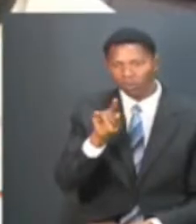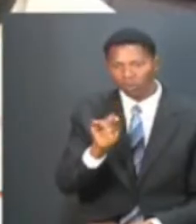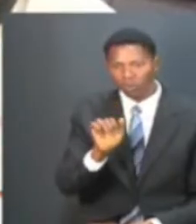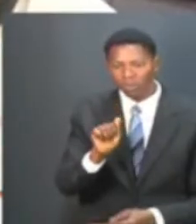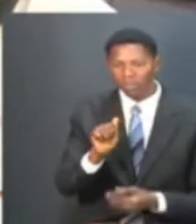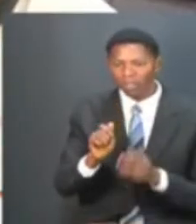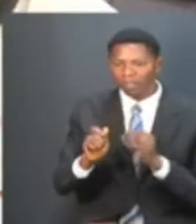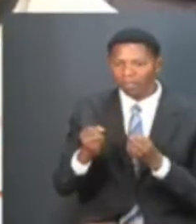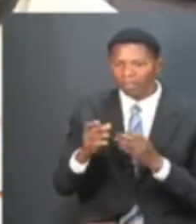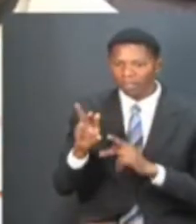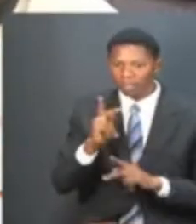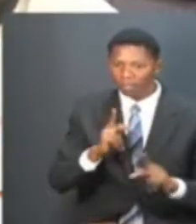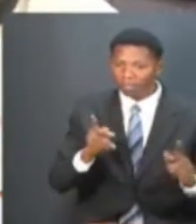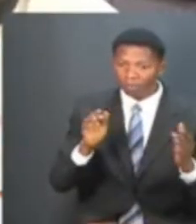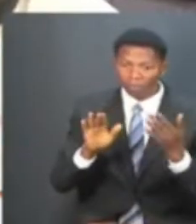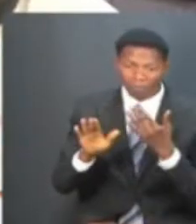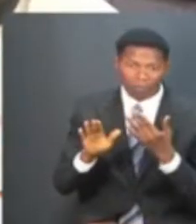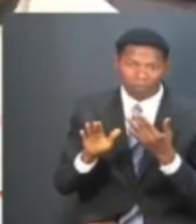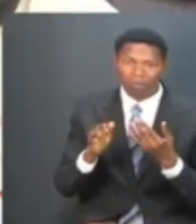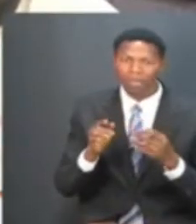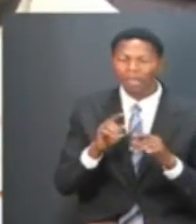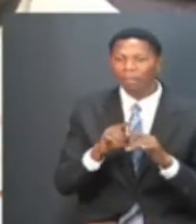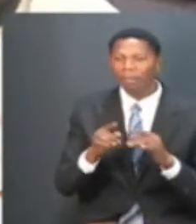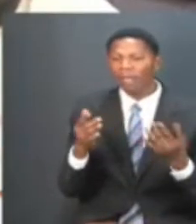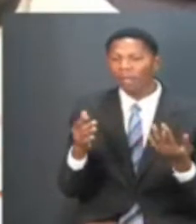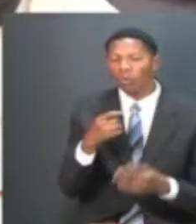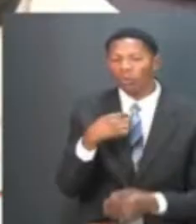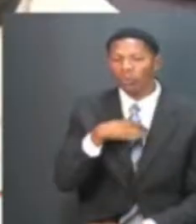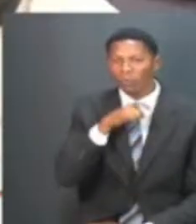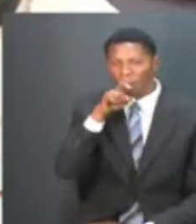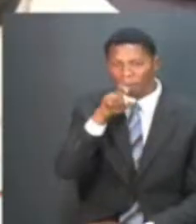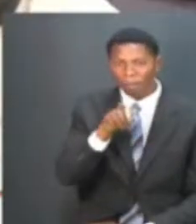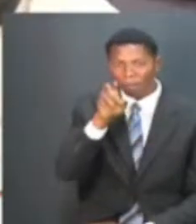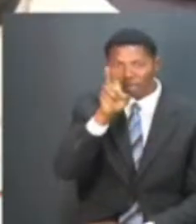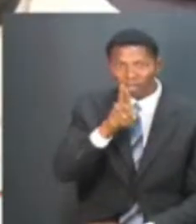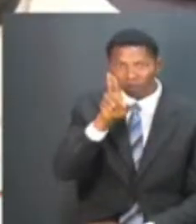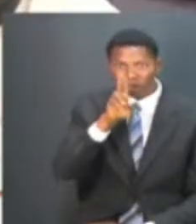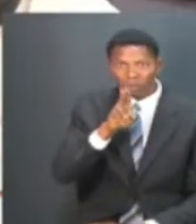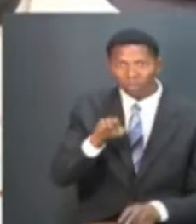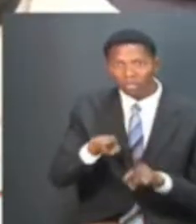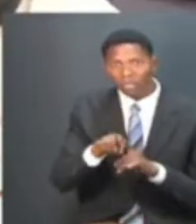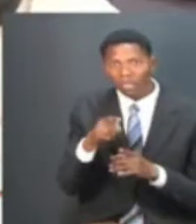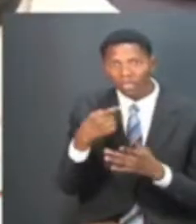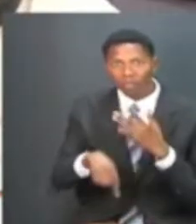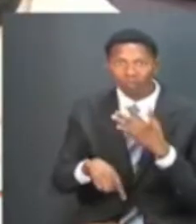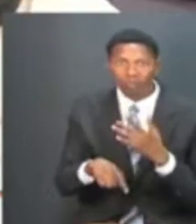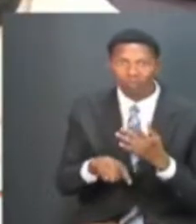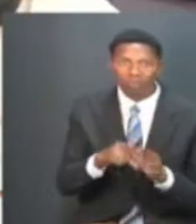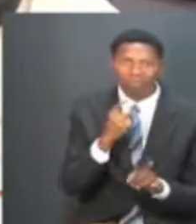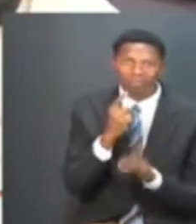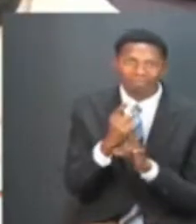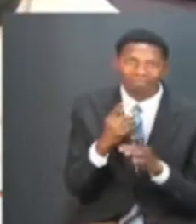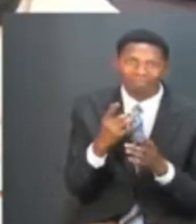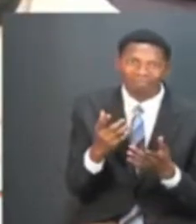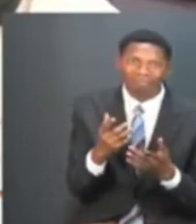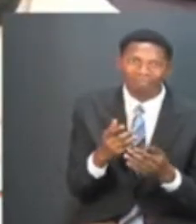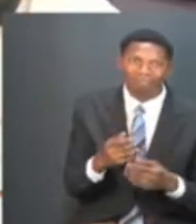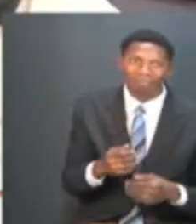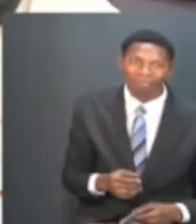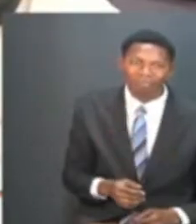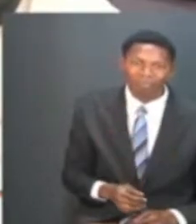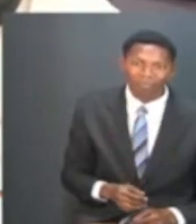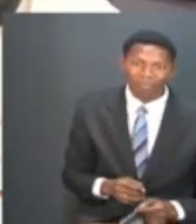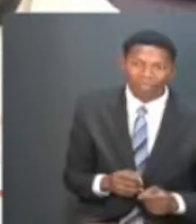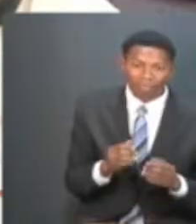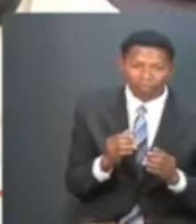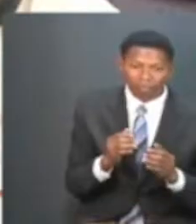Toso, our hearts go out to you, but we should use it as a springboard to inflict on other